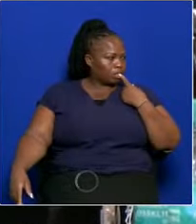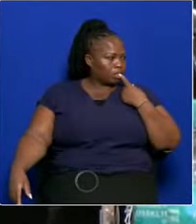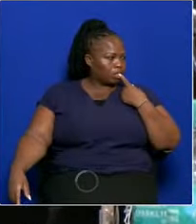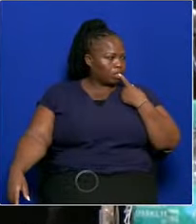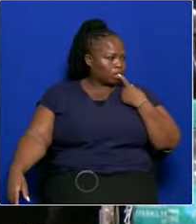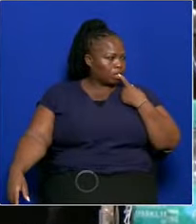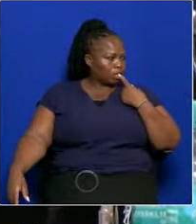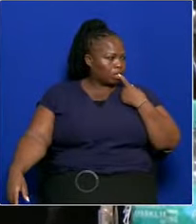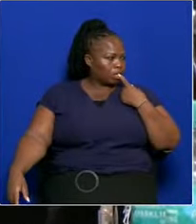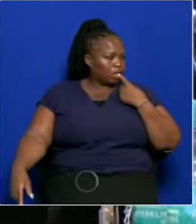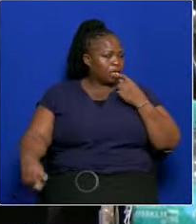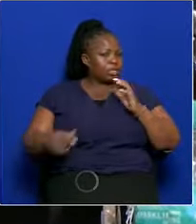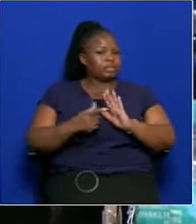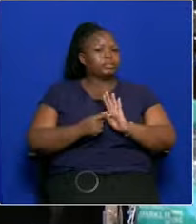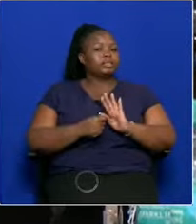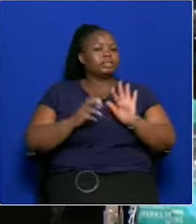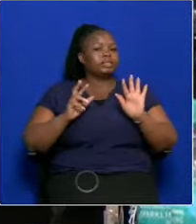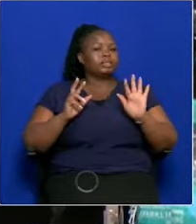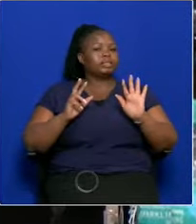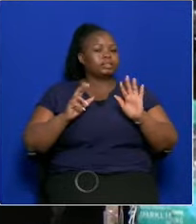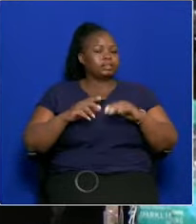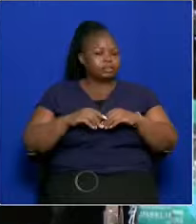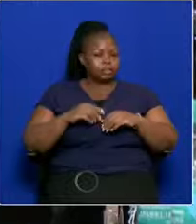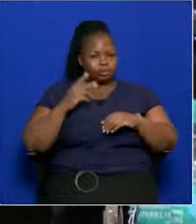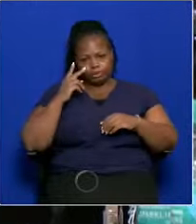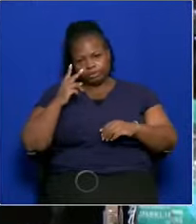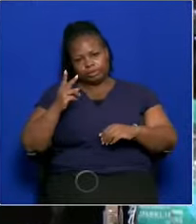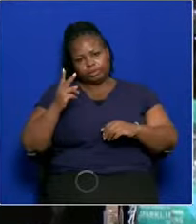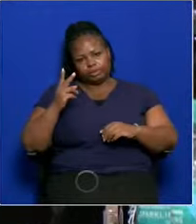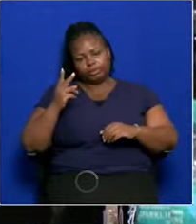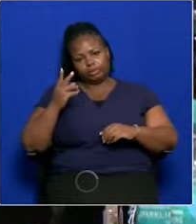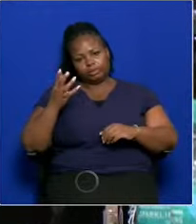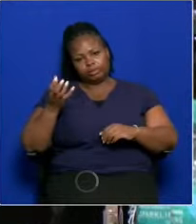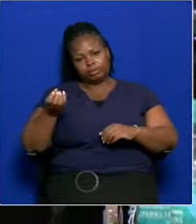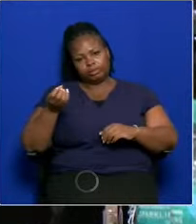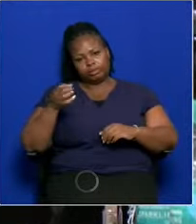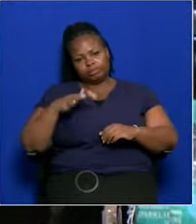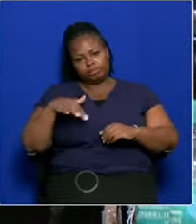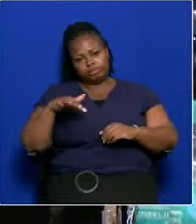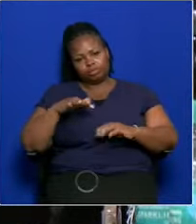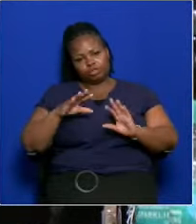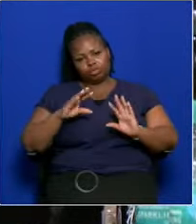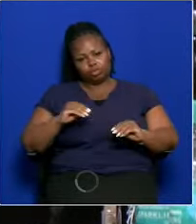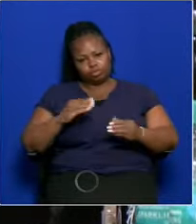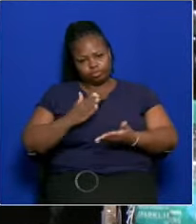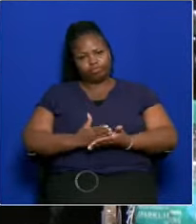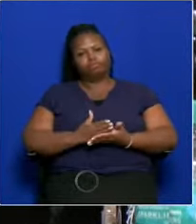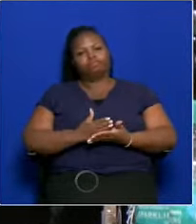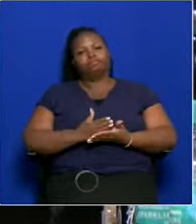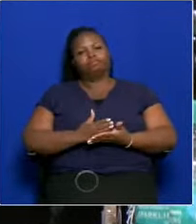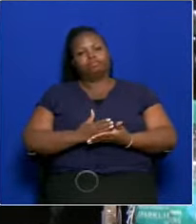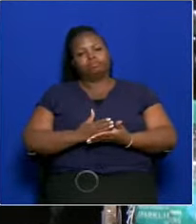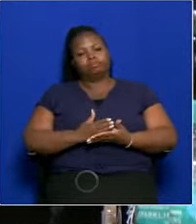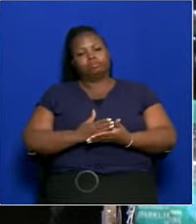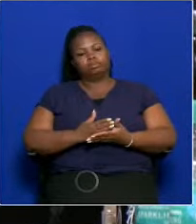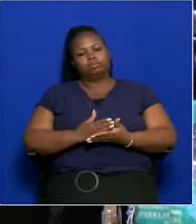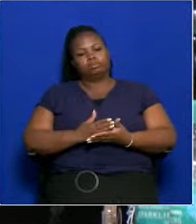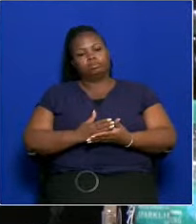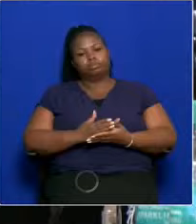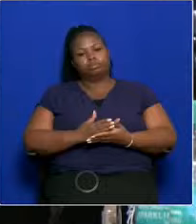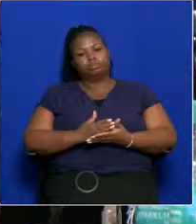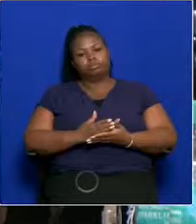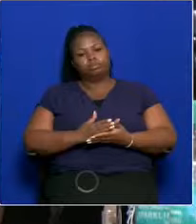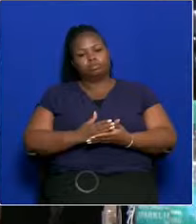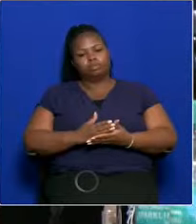8th, you'll see that there is a place where it stops communications. You'll see communication from Sergeant